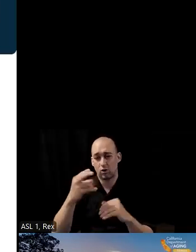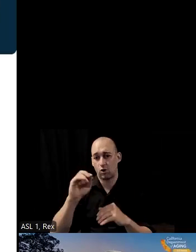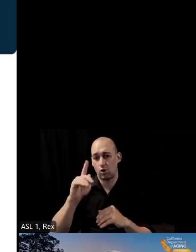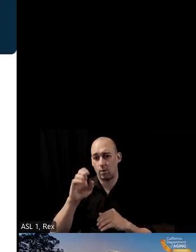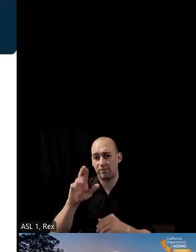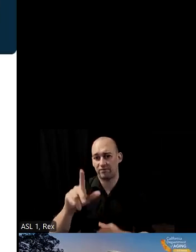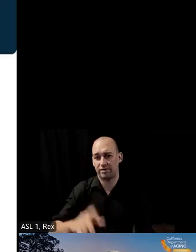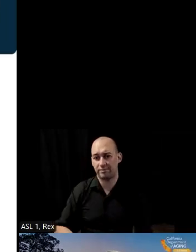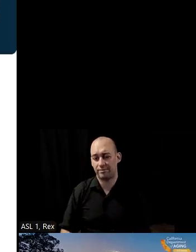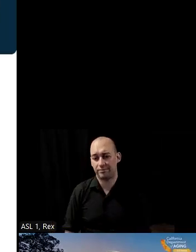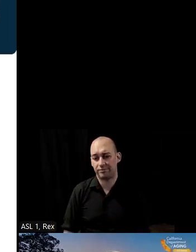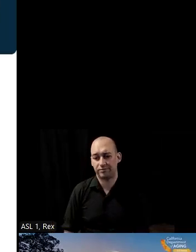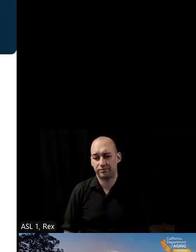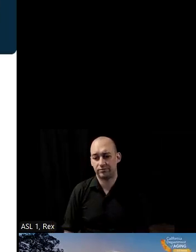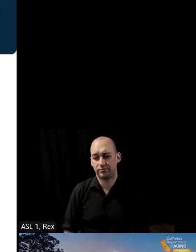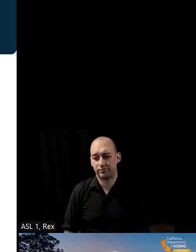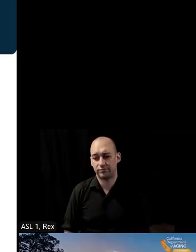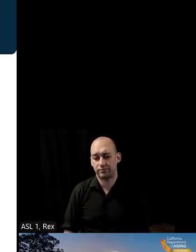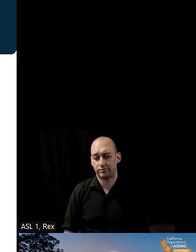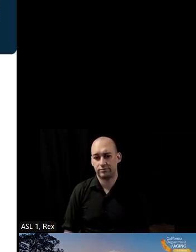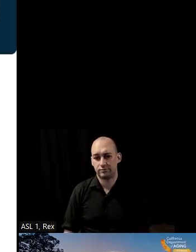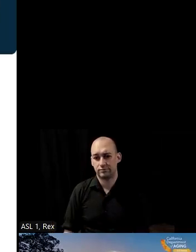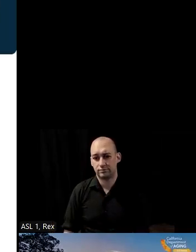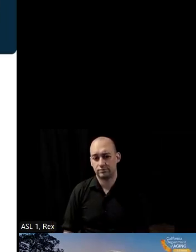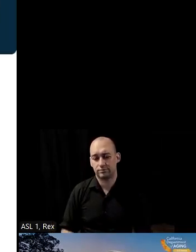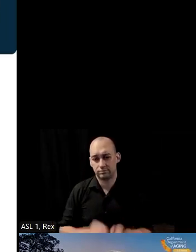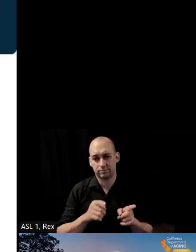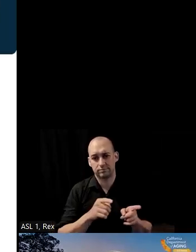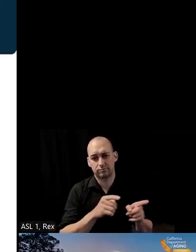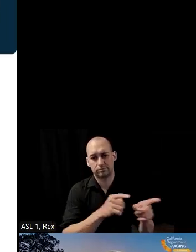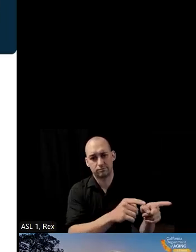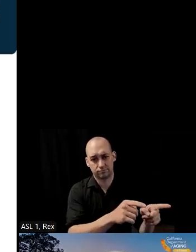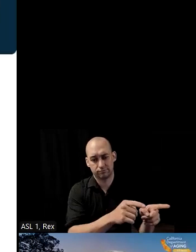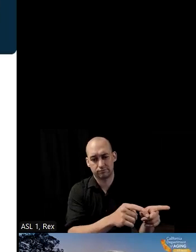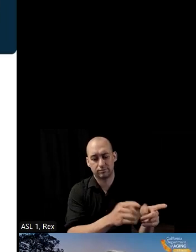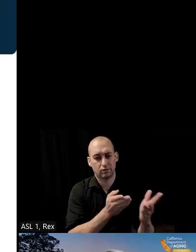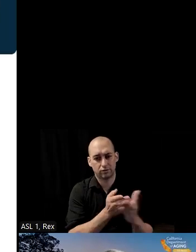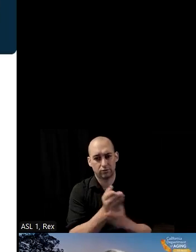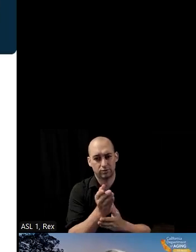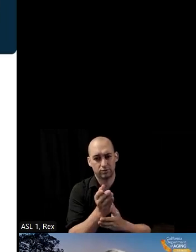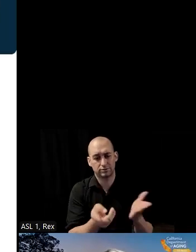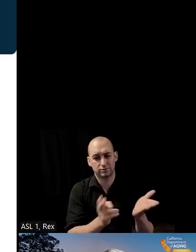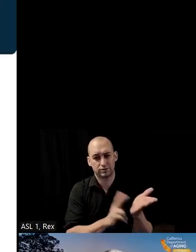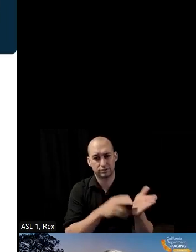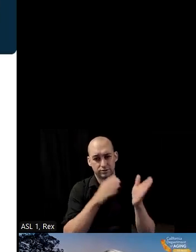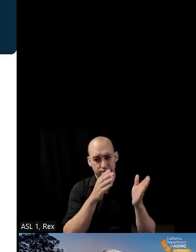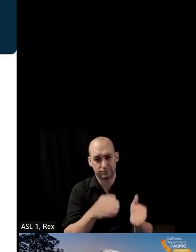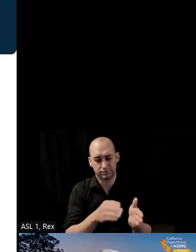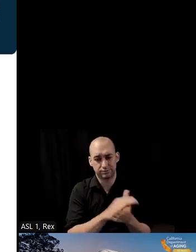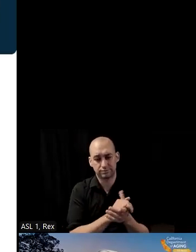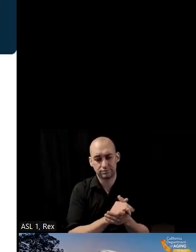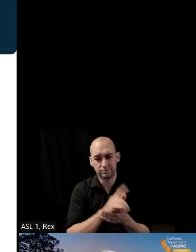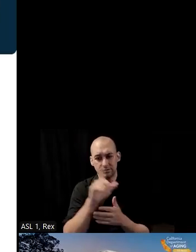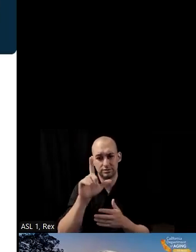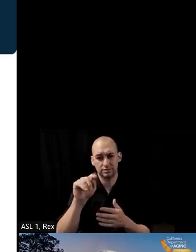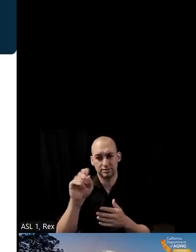like that here. Meanwhile, we have, through our contractors at LTSS Center